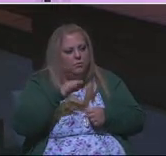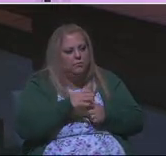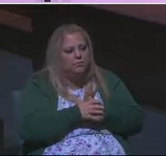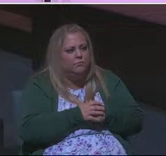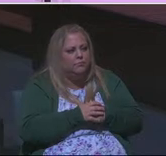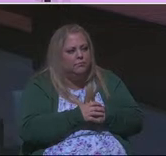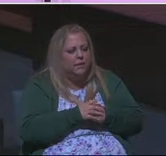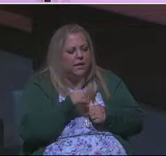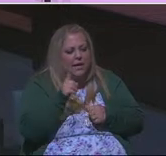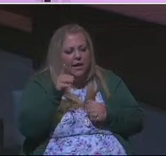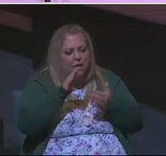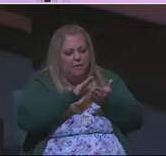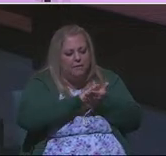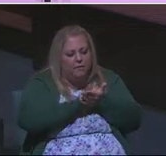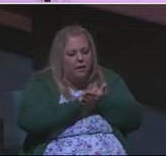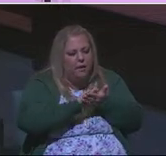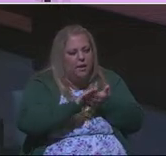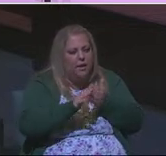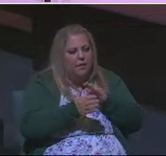and forgave me